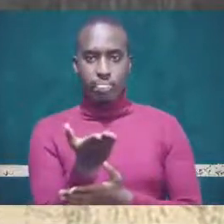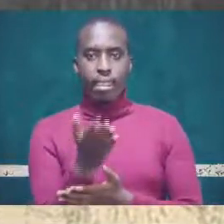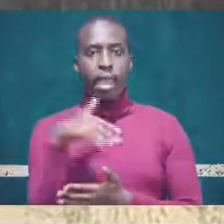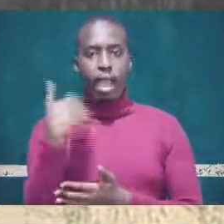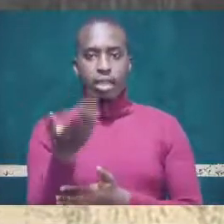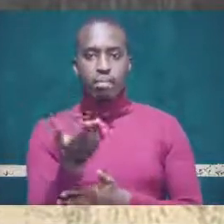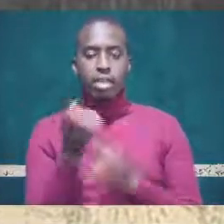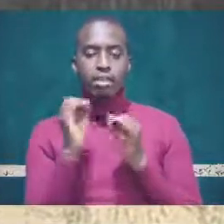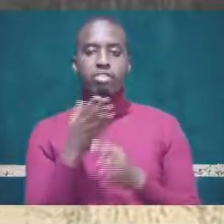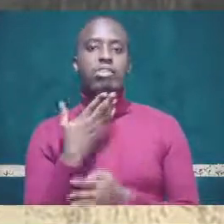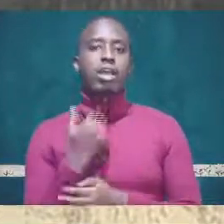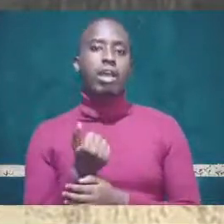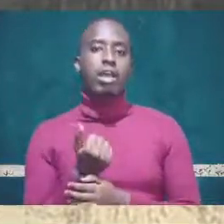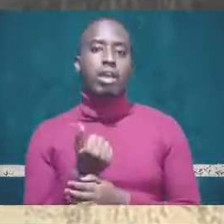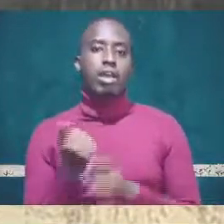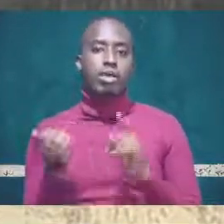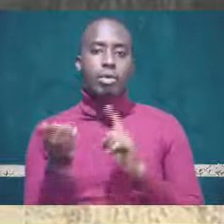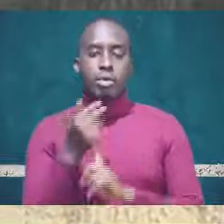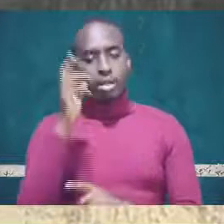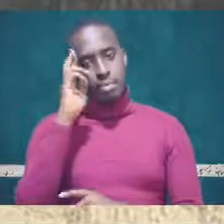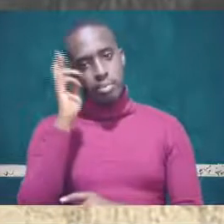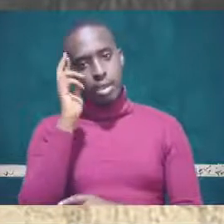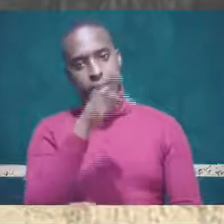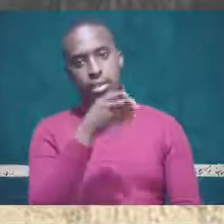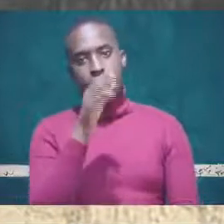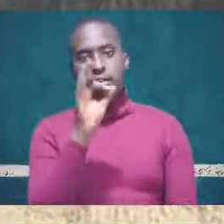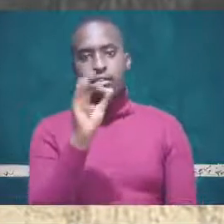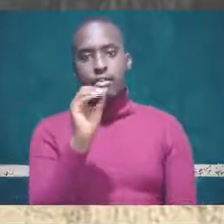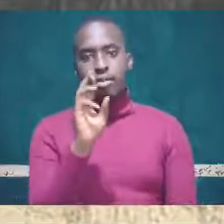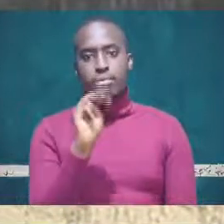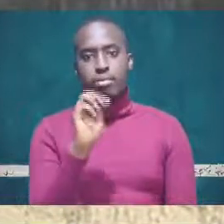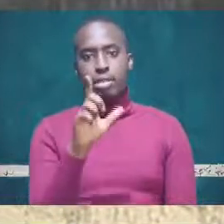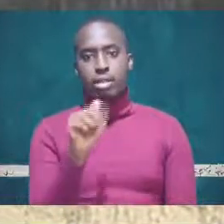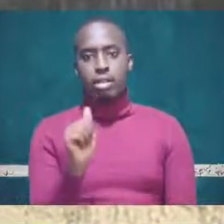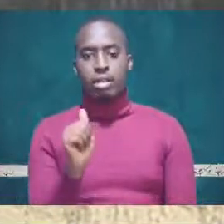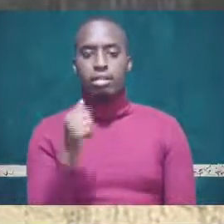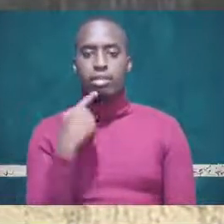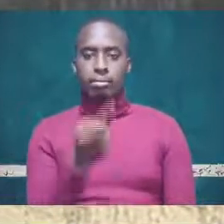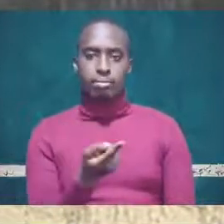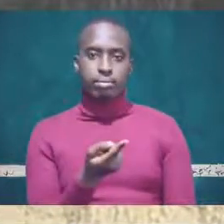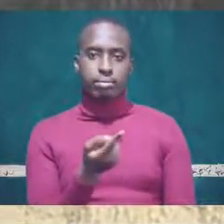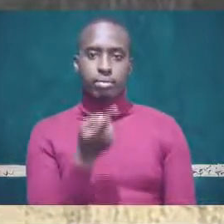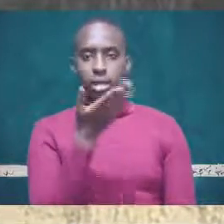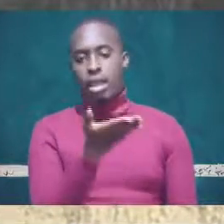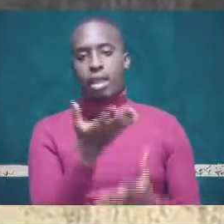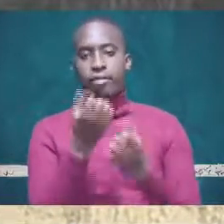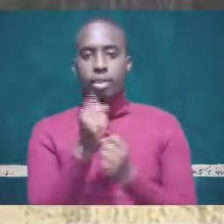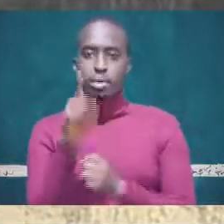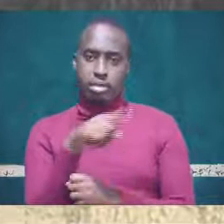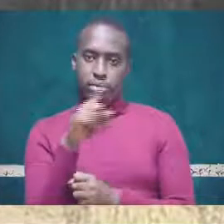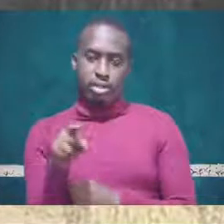if I want to remember this formula, remember we said here there is a multiplication